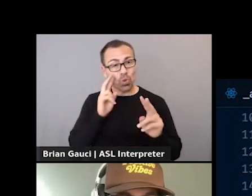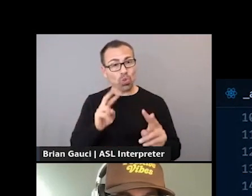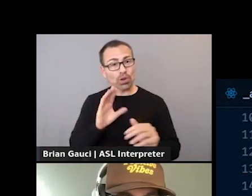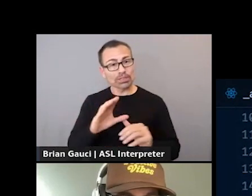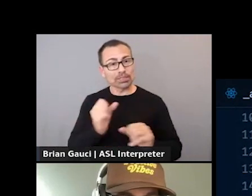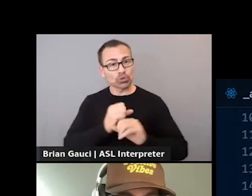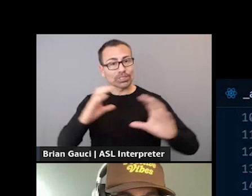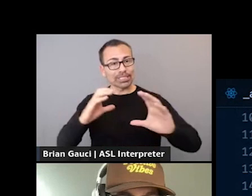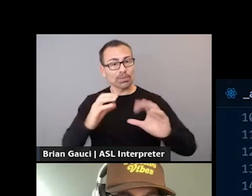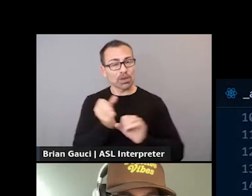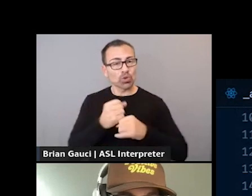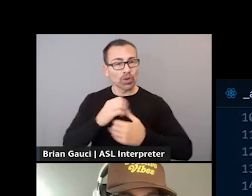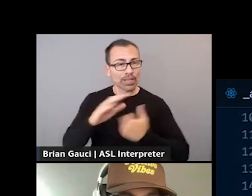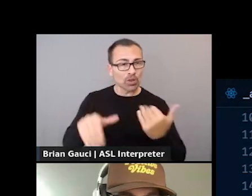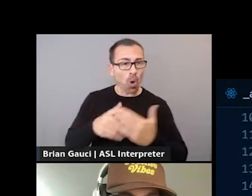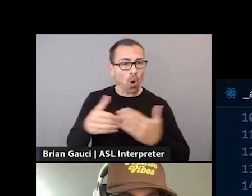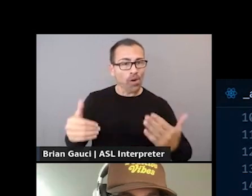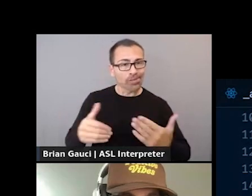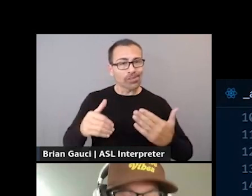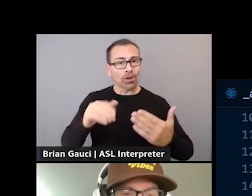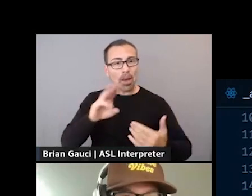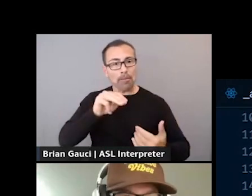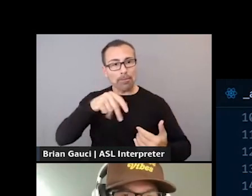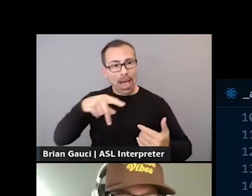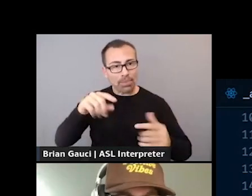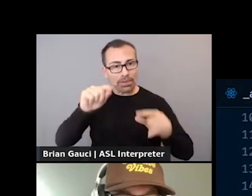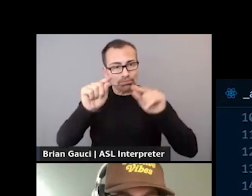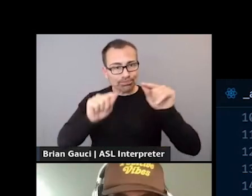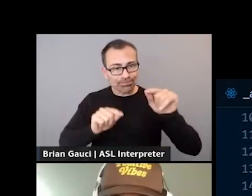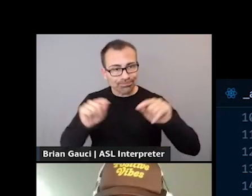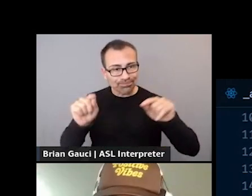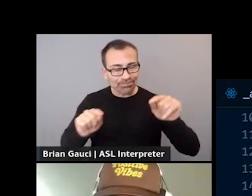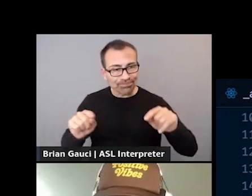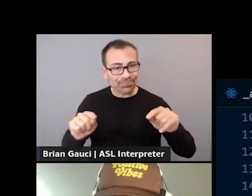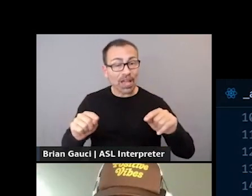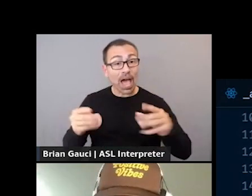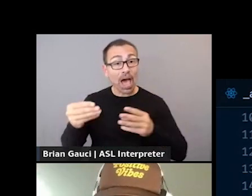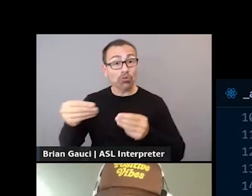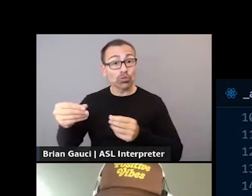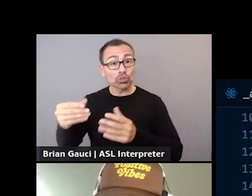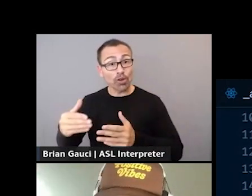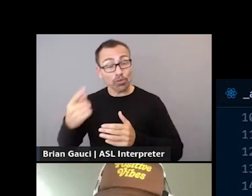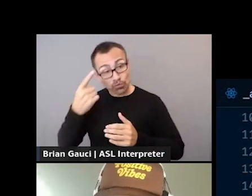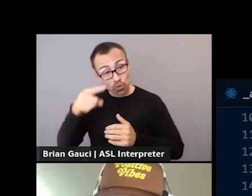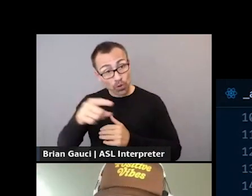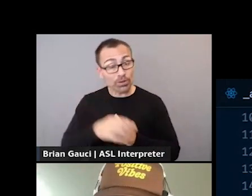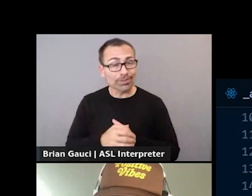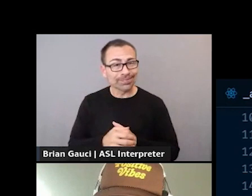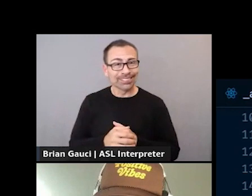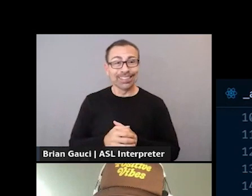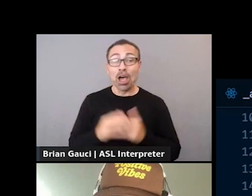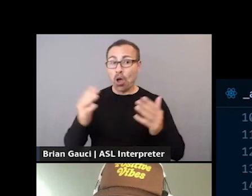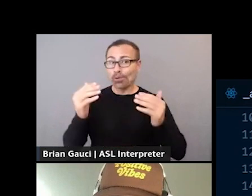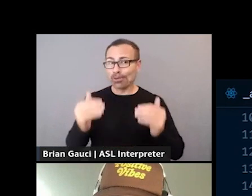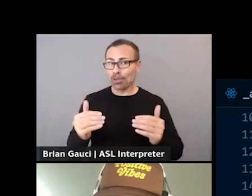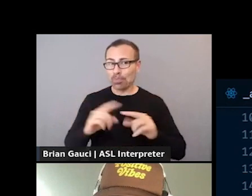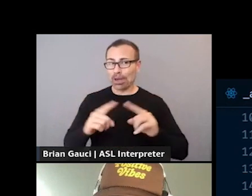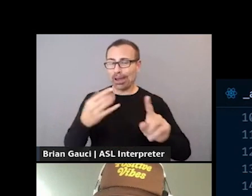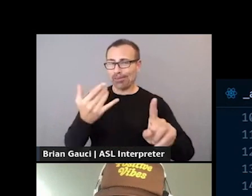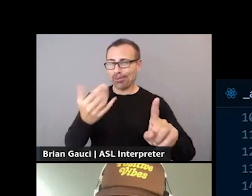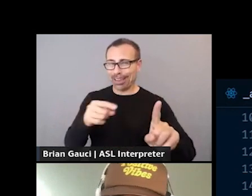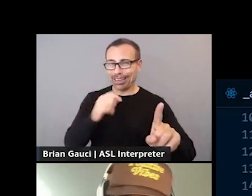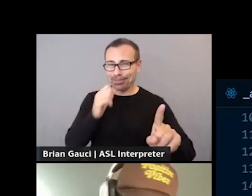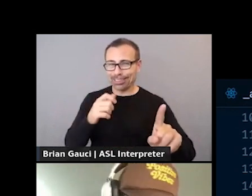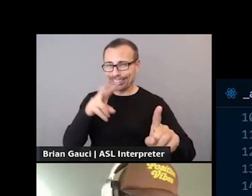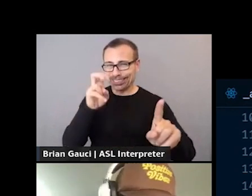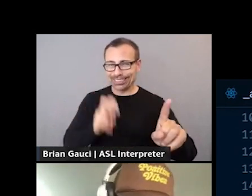those mappings and resolvers on your behalf. We even take it a step further, but I don't want to get too far ahead of myself. That's fine. Cool. All right.